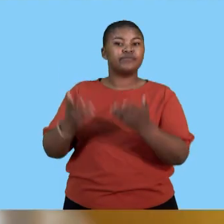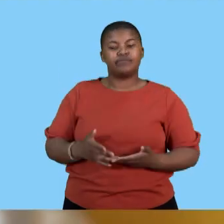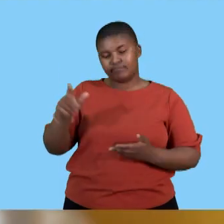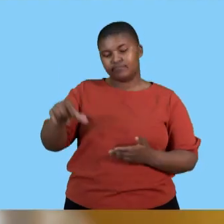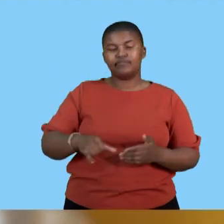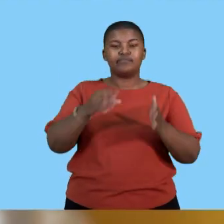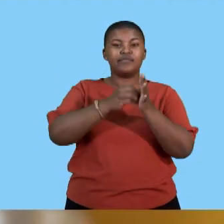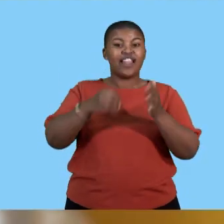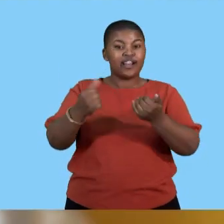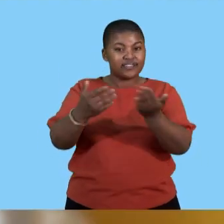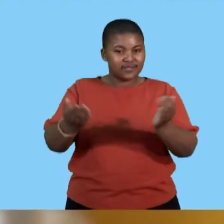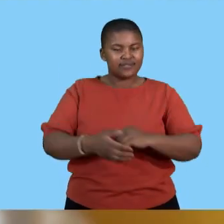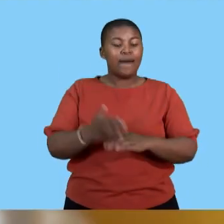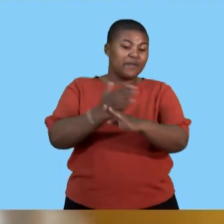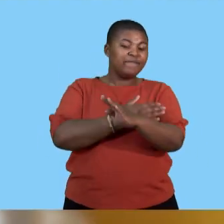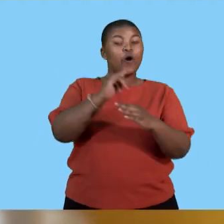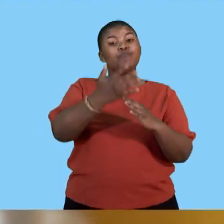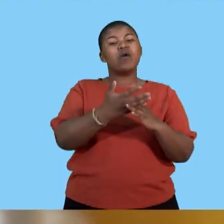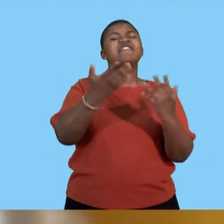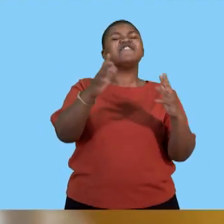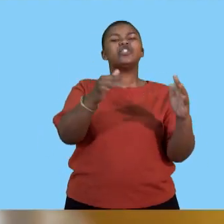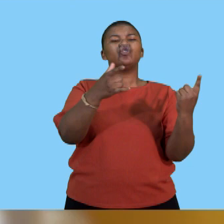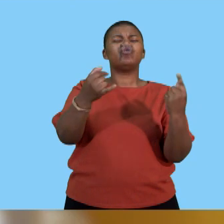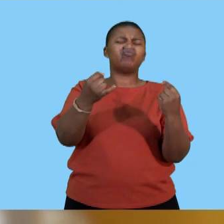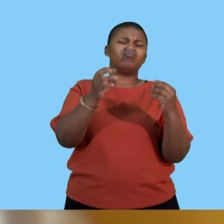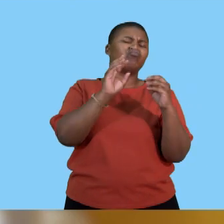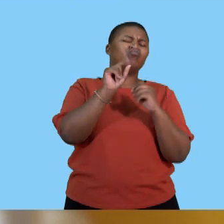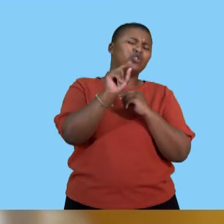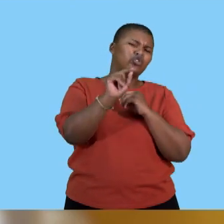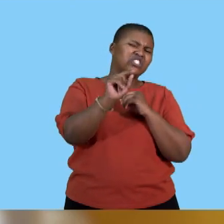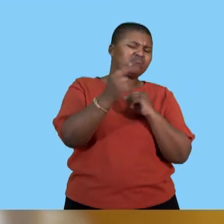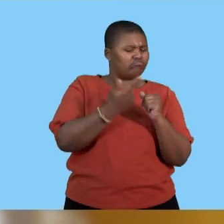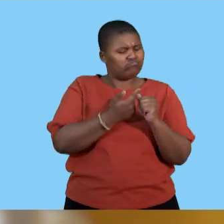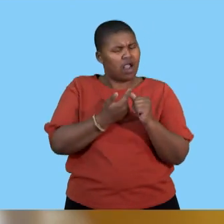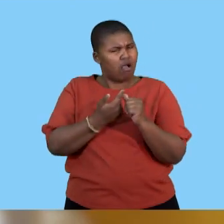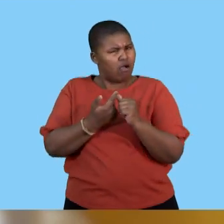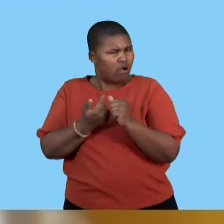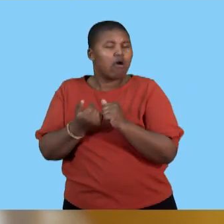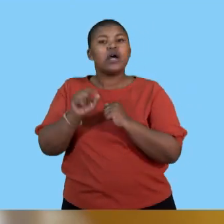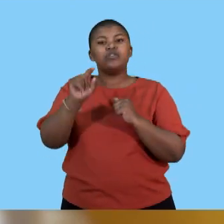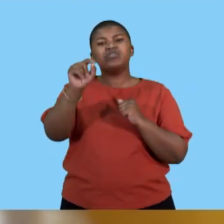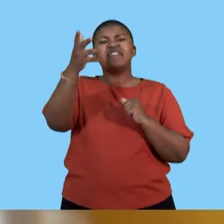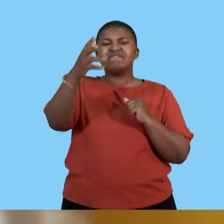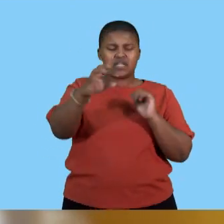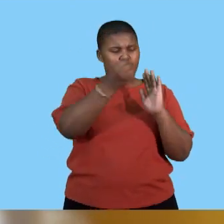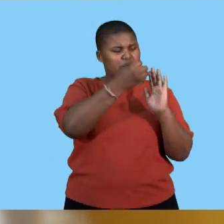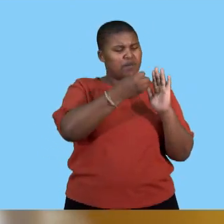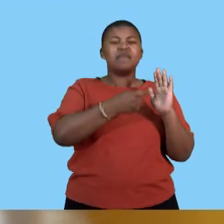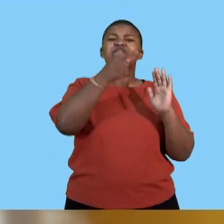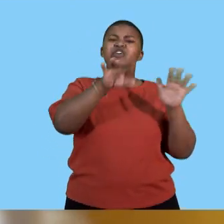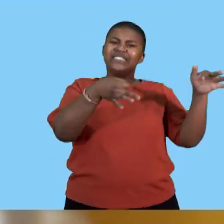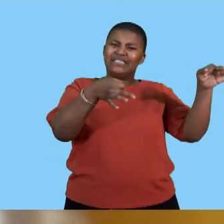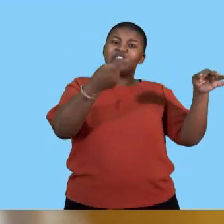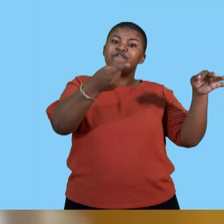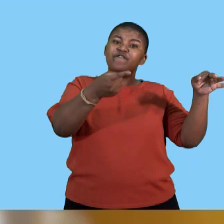Welcome back, dear learners. Before the ad break, we did some interesting calculations and we recorded in the statement